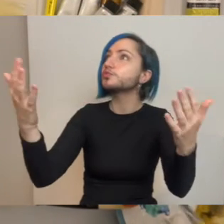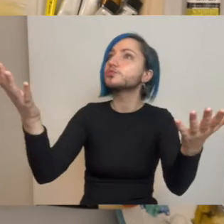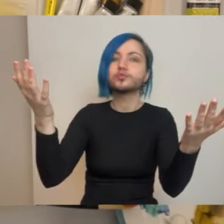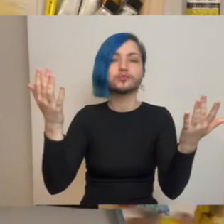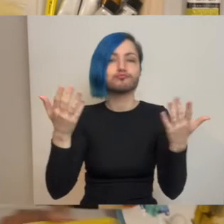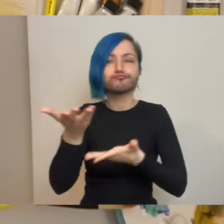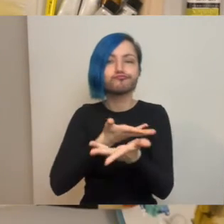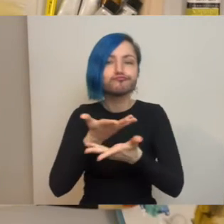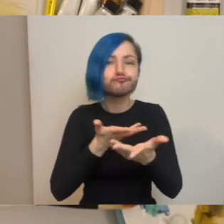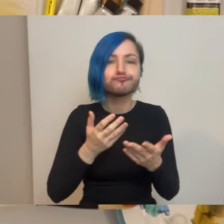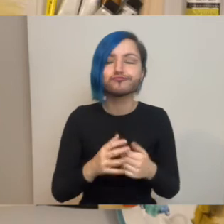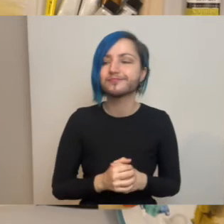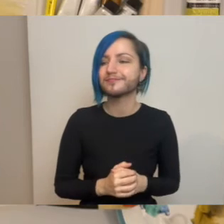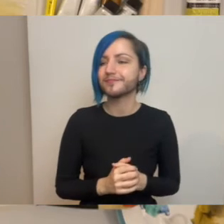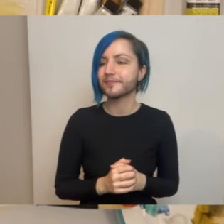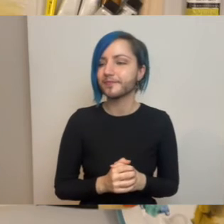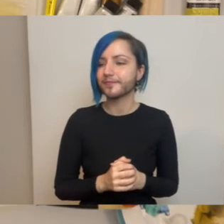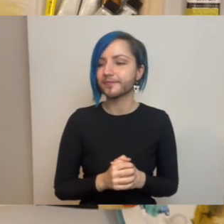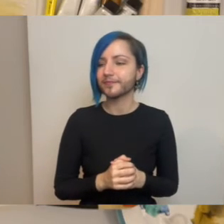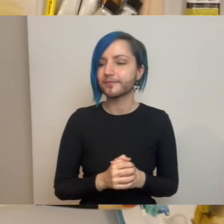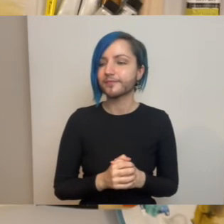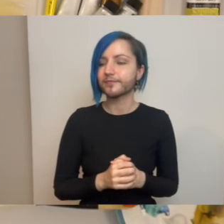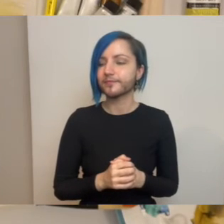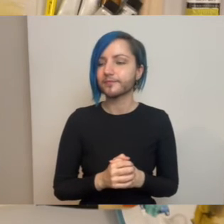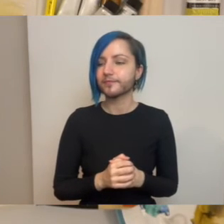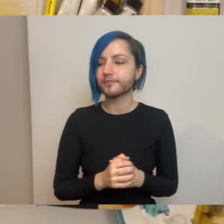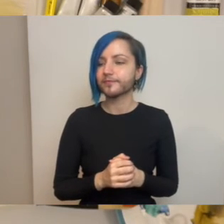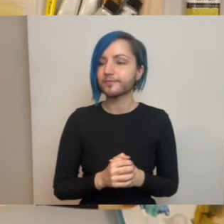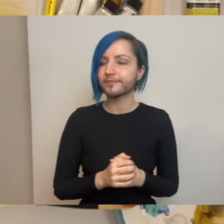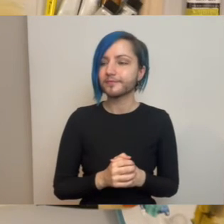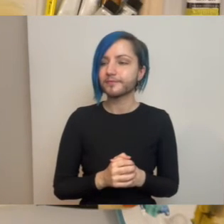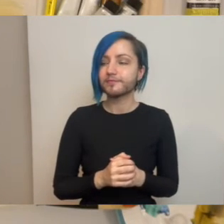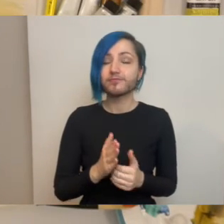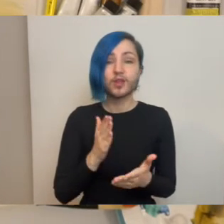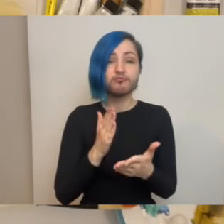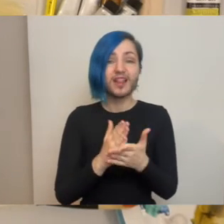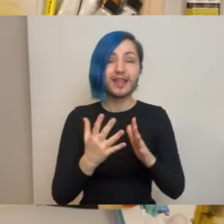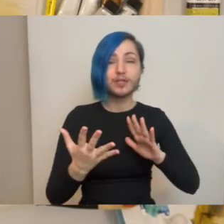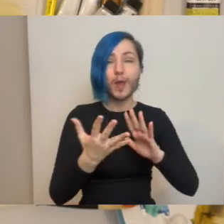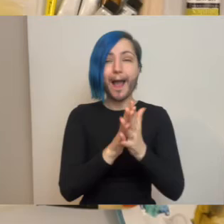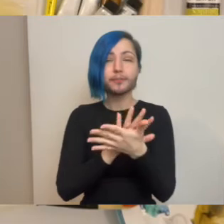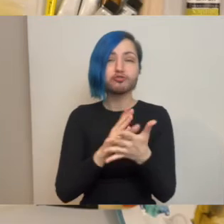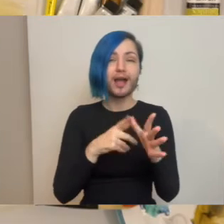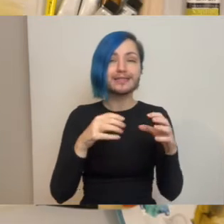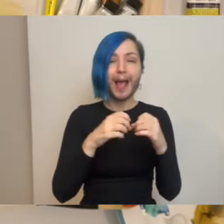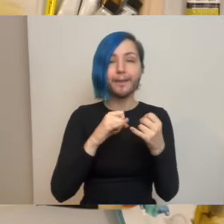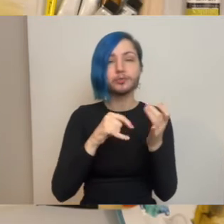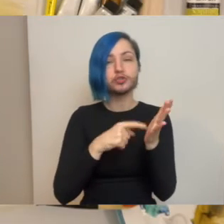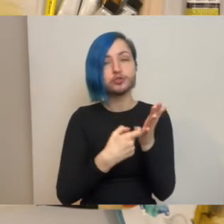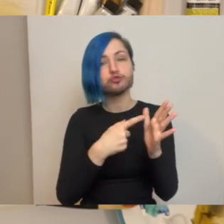in the way that, you know, when you're out in landscape, you hear all kinds of sounds and